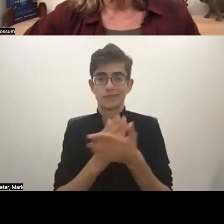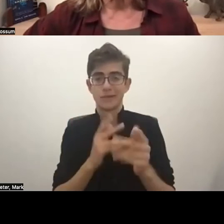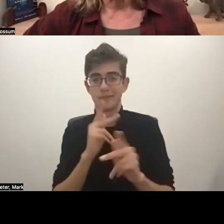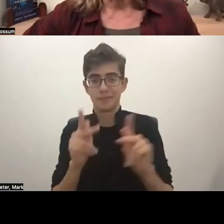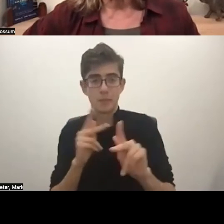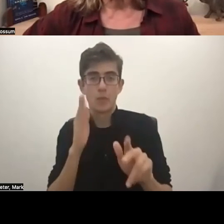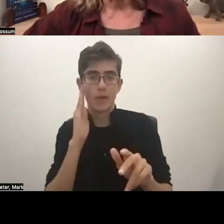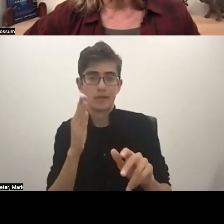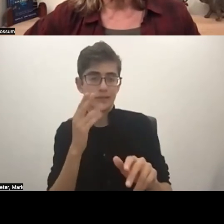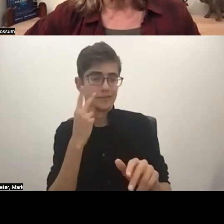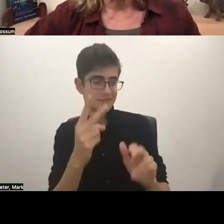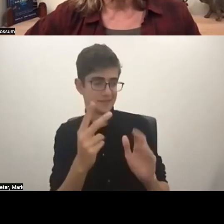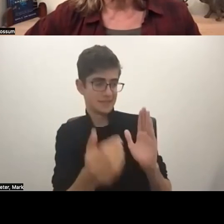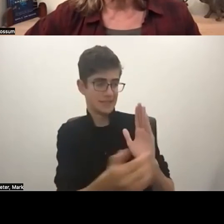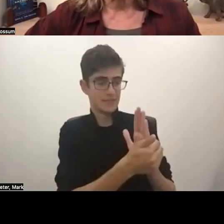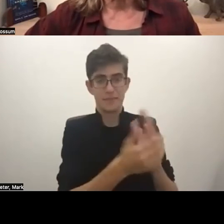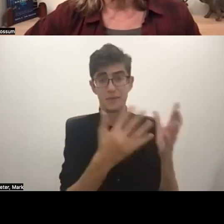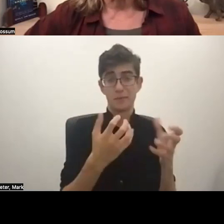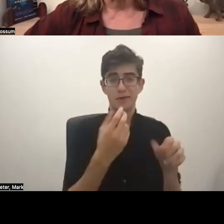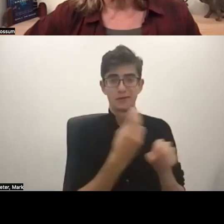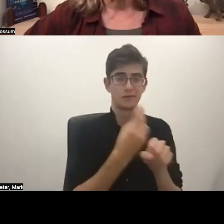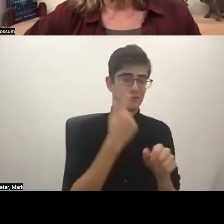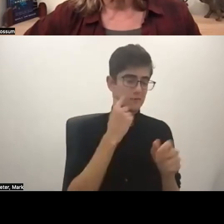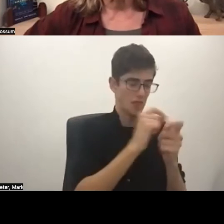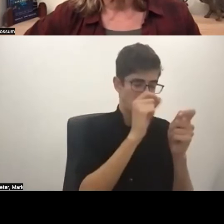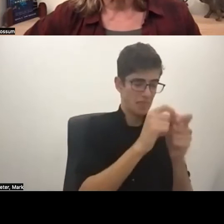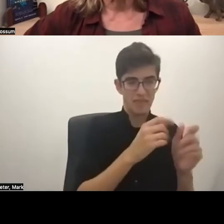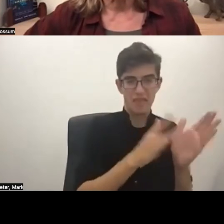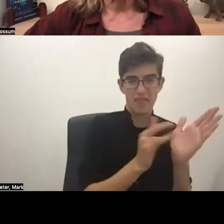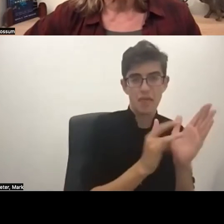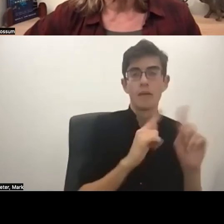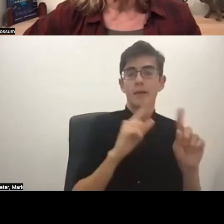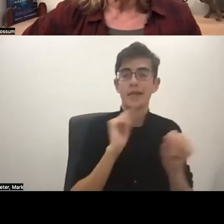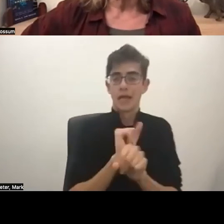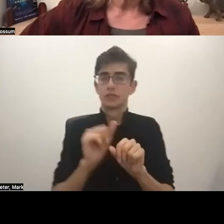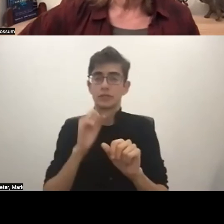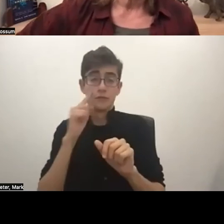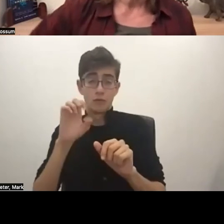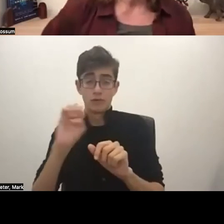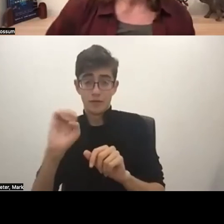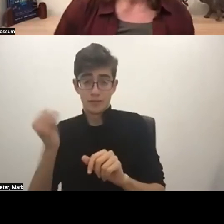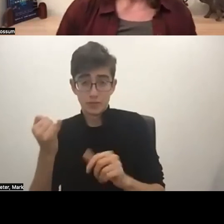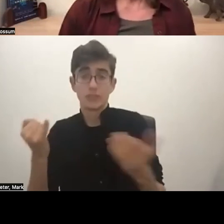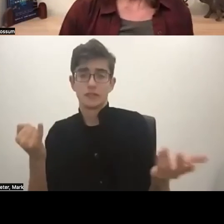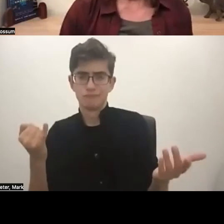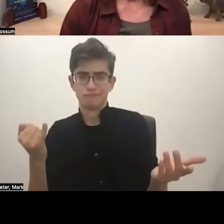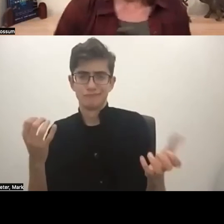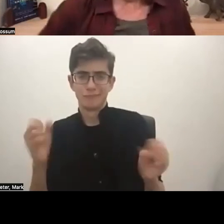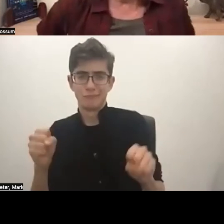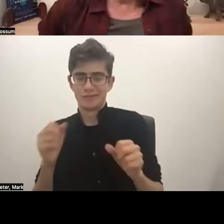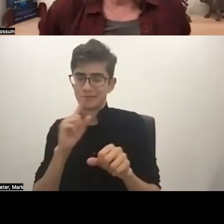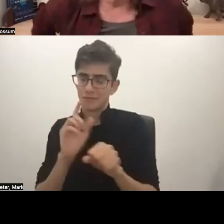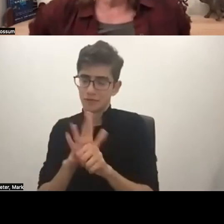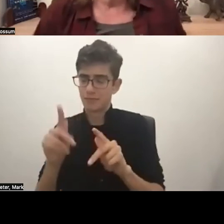just for that, versus how we can actually use it to advance environmental justice. And the other thing I'll just offer, so one of the